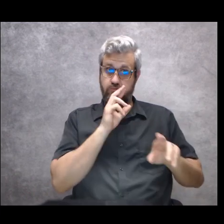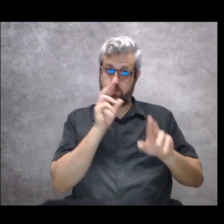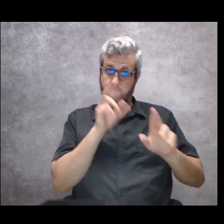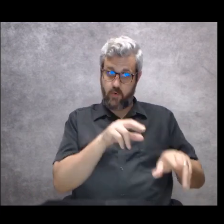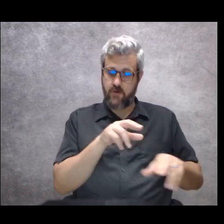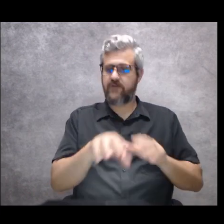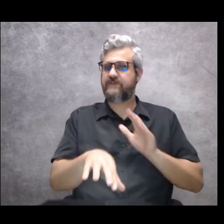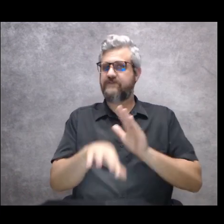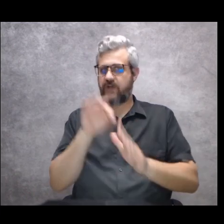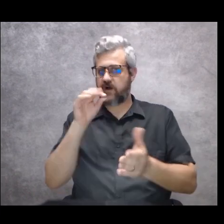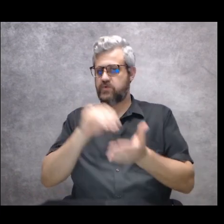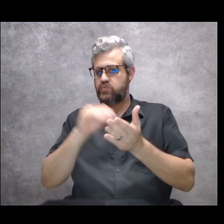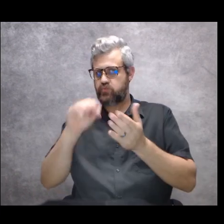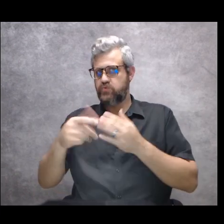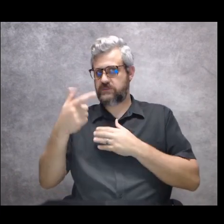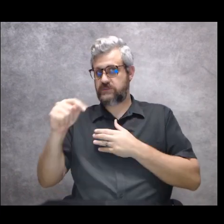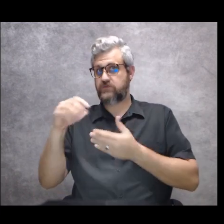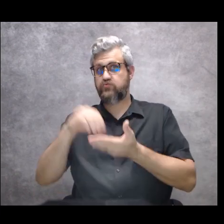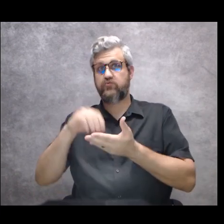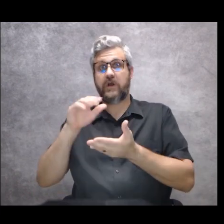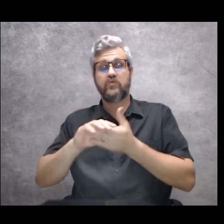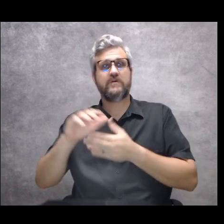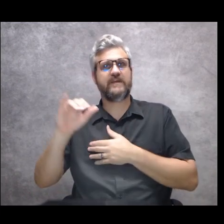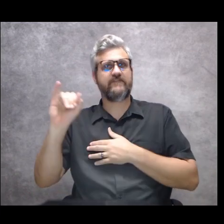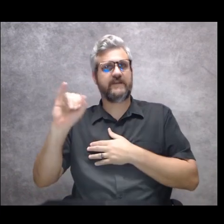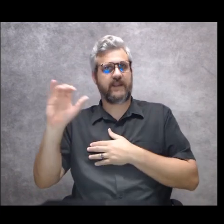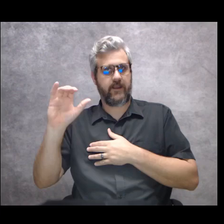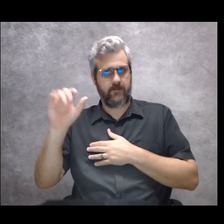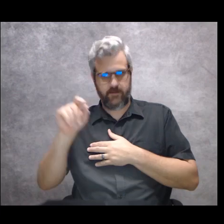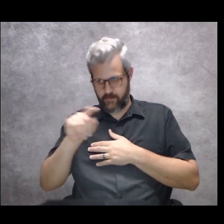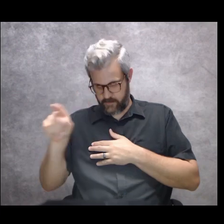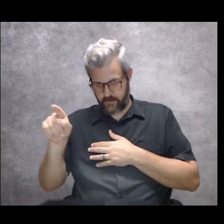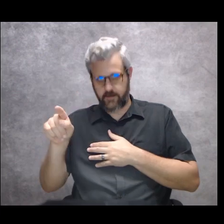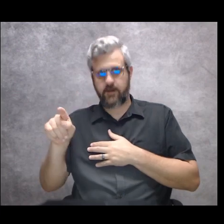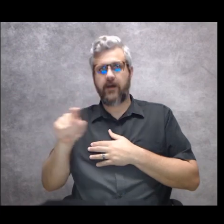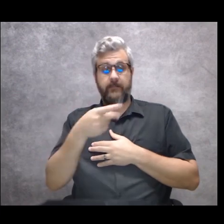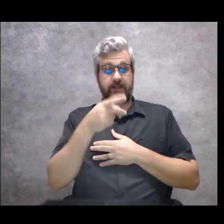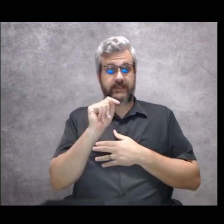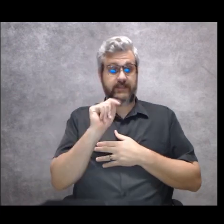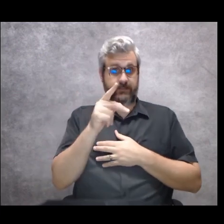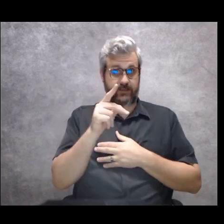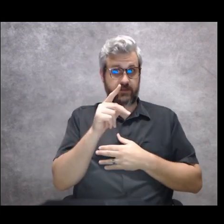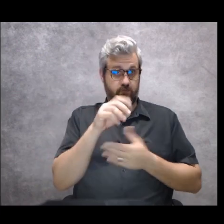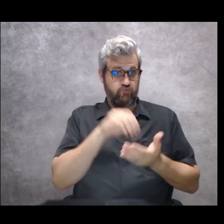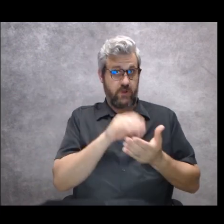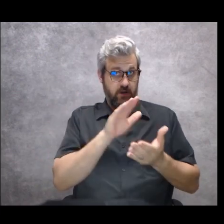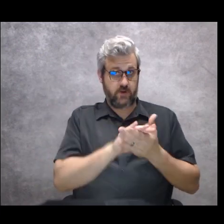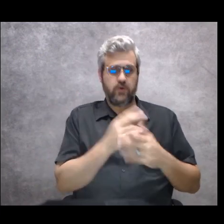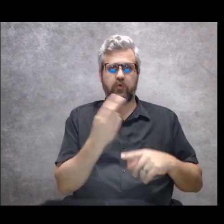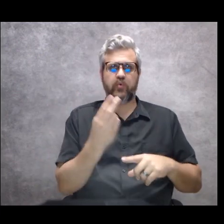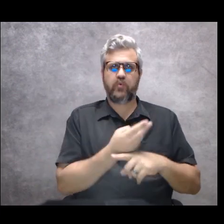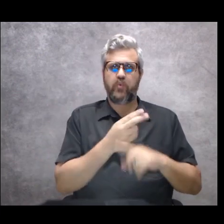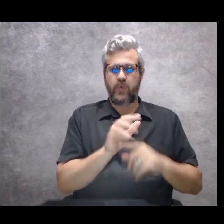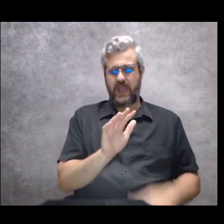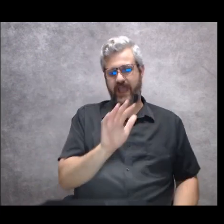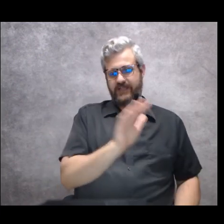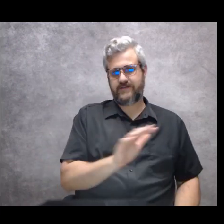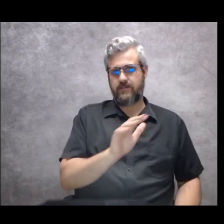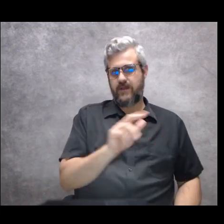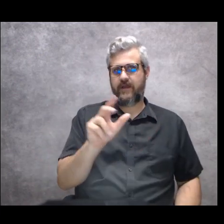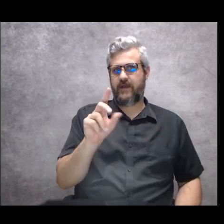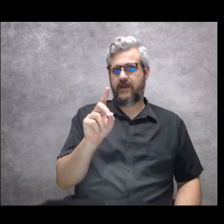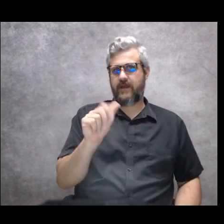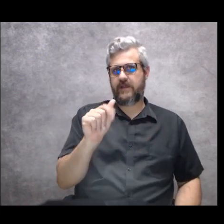Infinite Campus and indate the student's PTP record using the estimated date the student exited